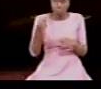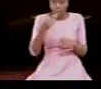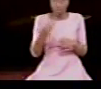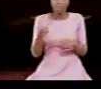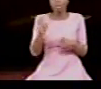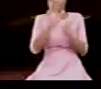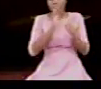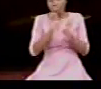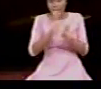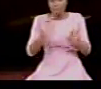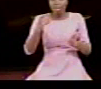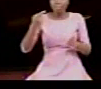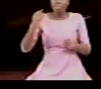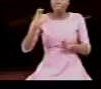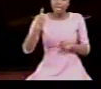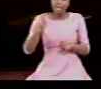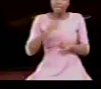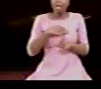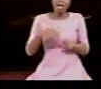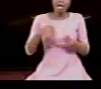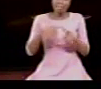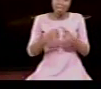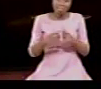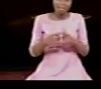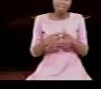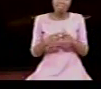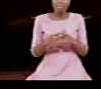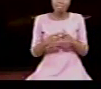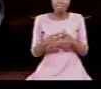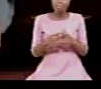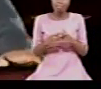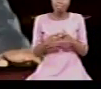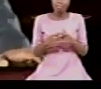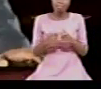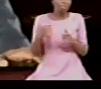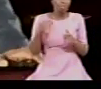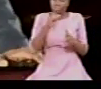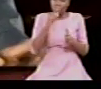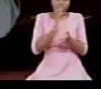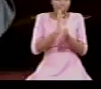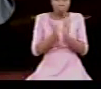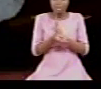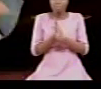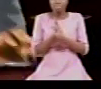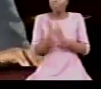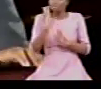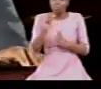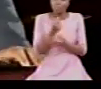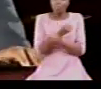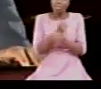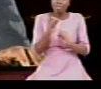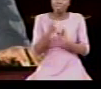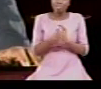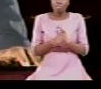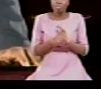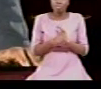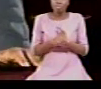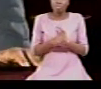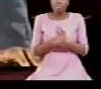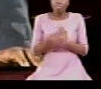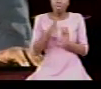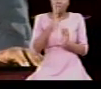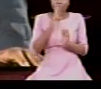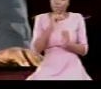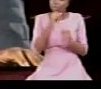GCK, and then, but then, not actually repenting, no salvation. You're sowing